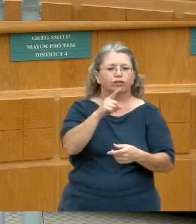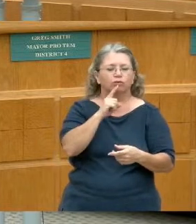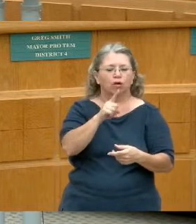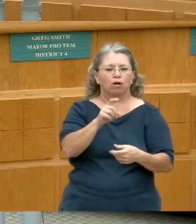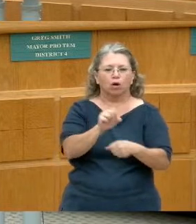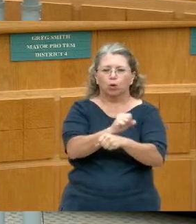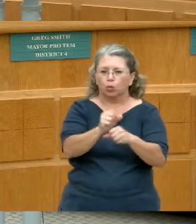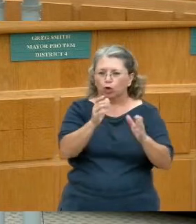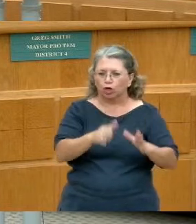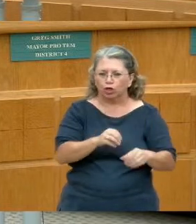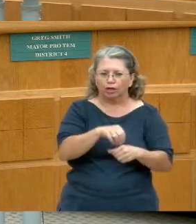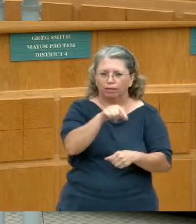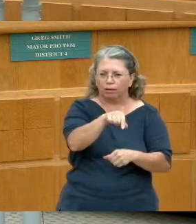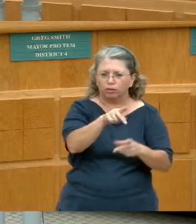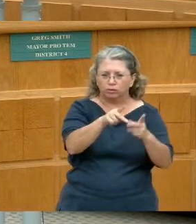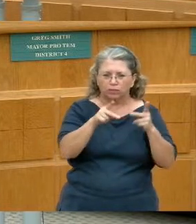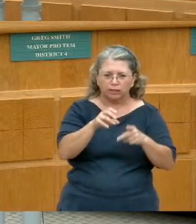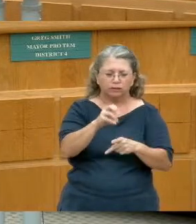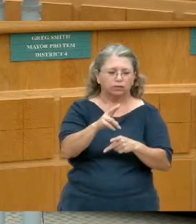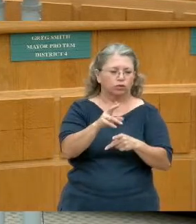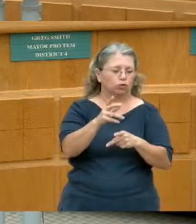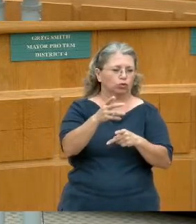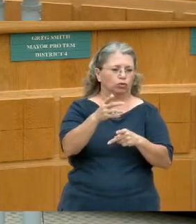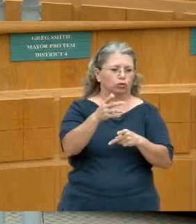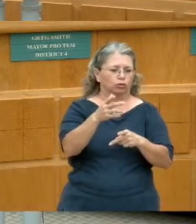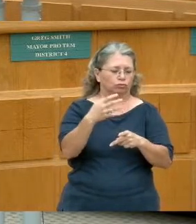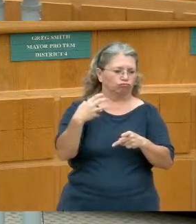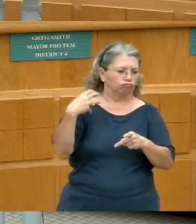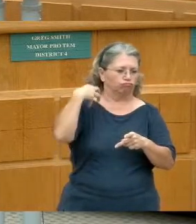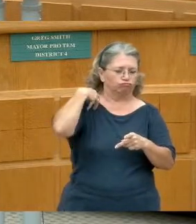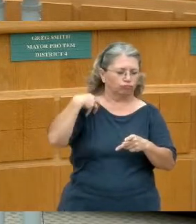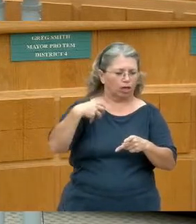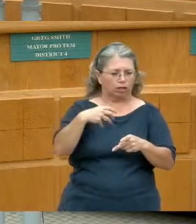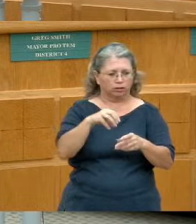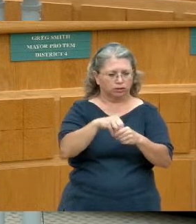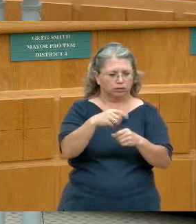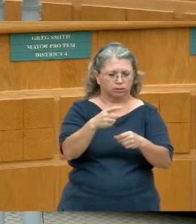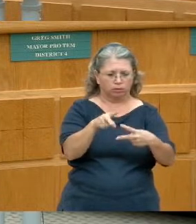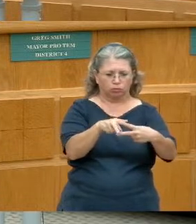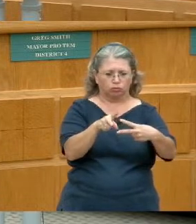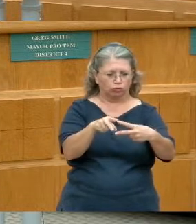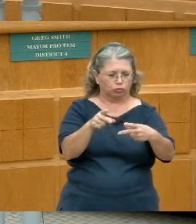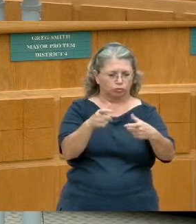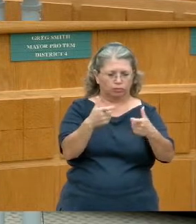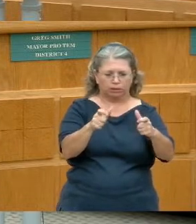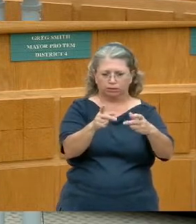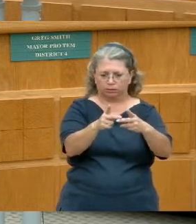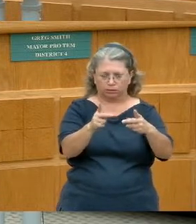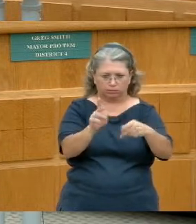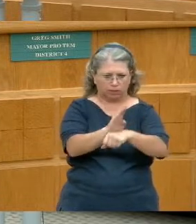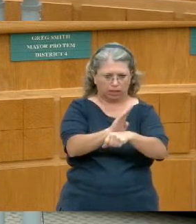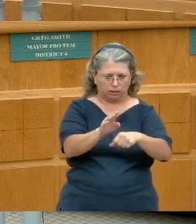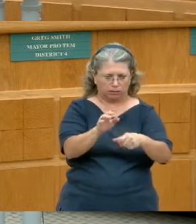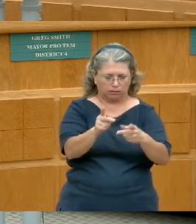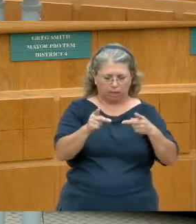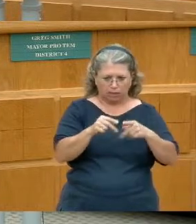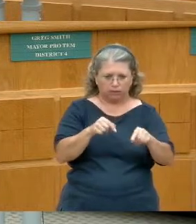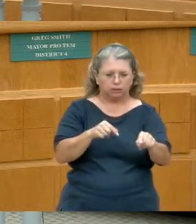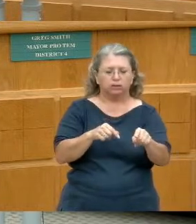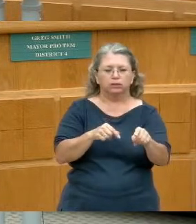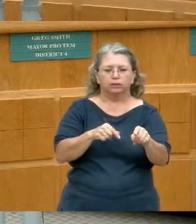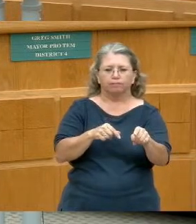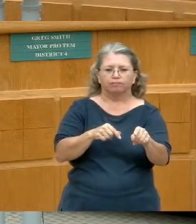be commended for complying to make this a success story, and not just that it was contained, but that it seems that policies